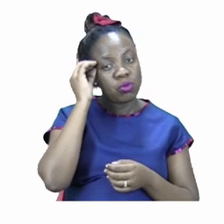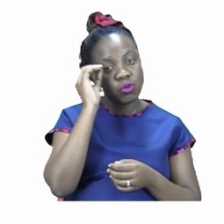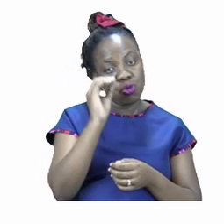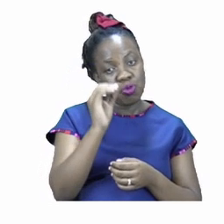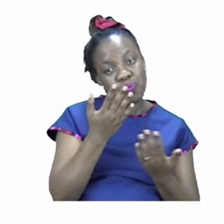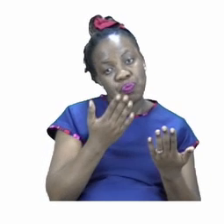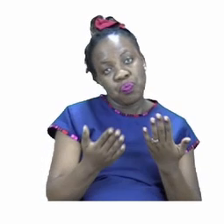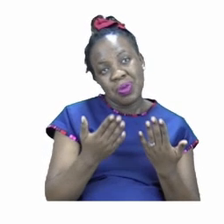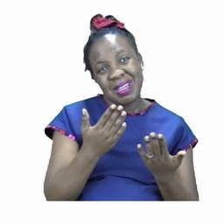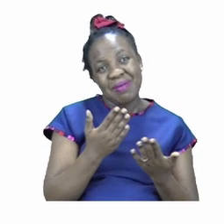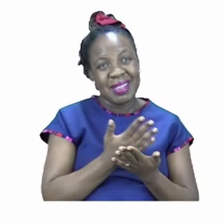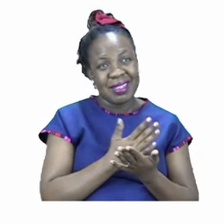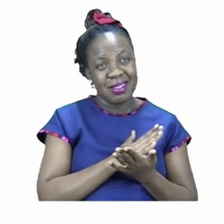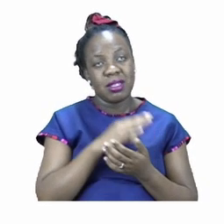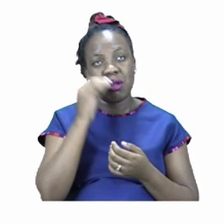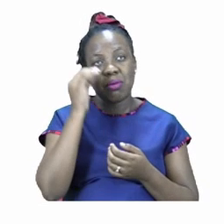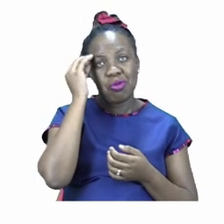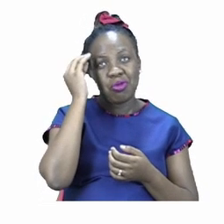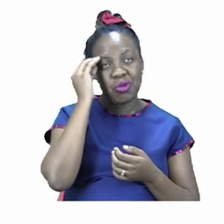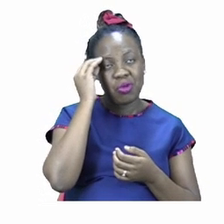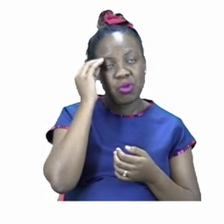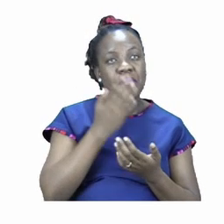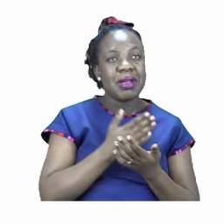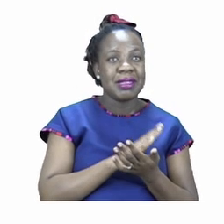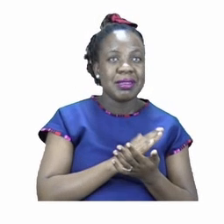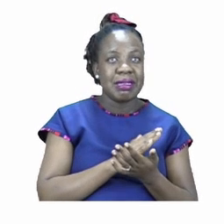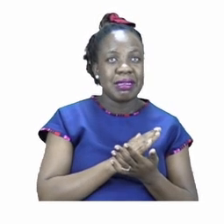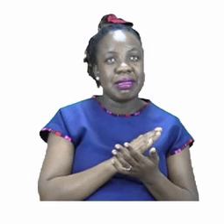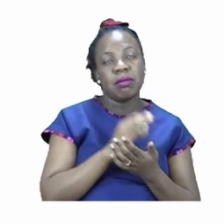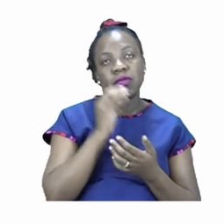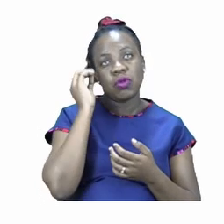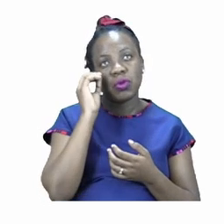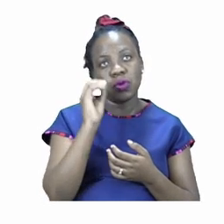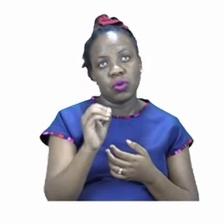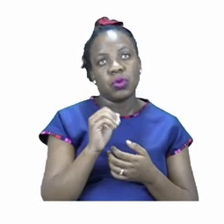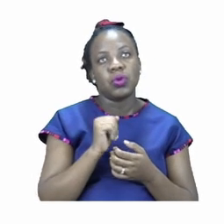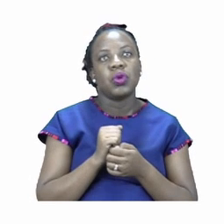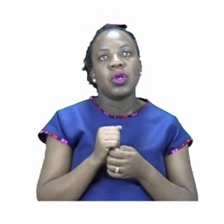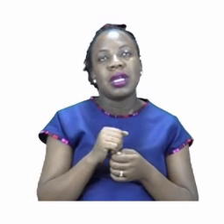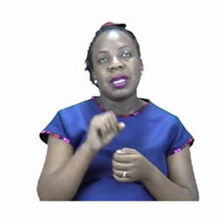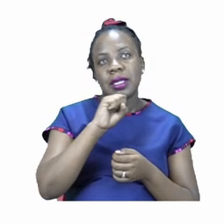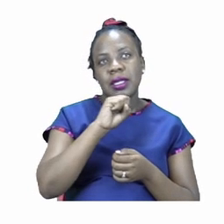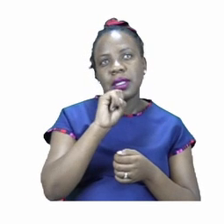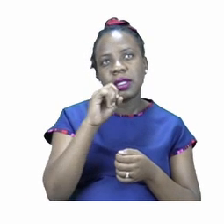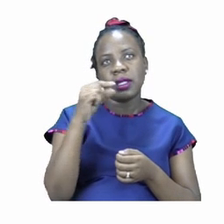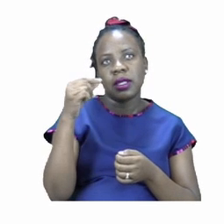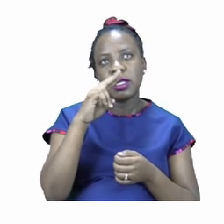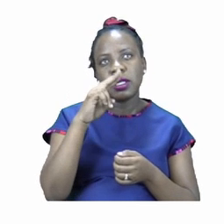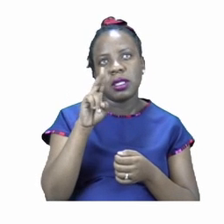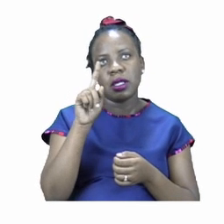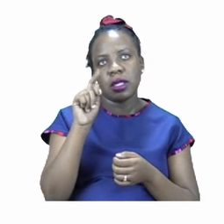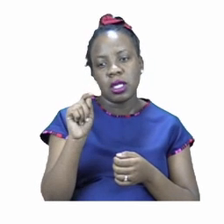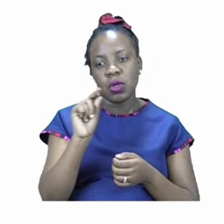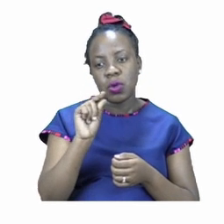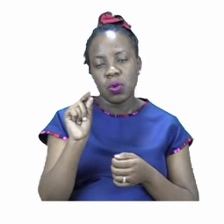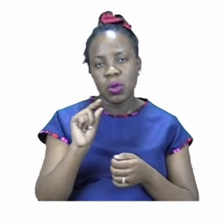use often. Let's read our vocabulary words. We have the words